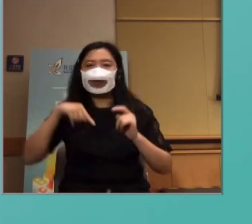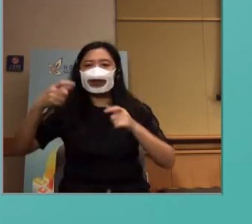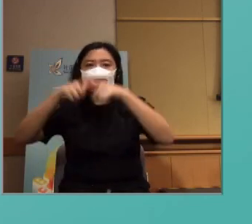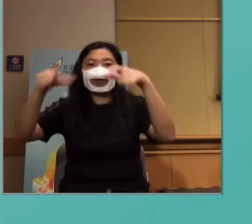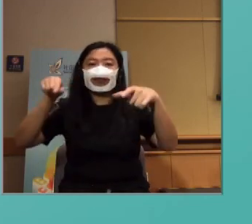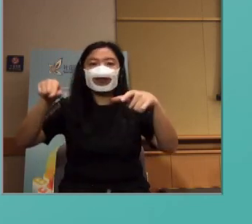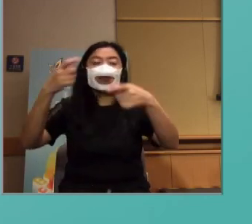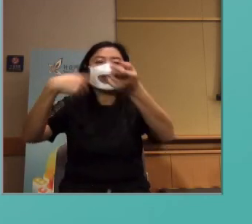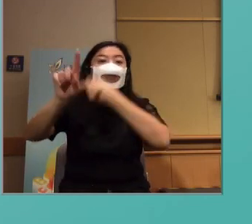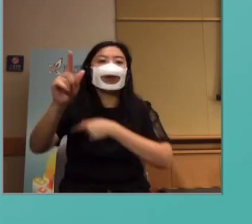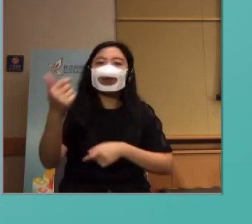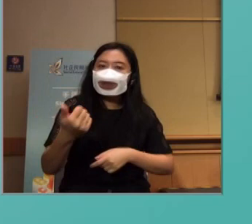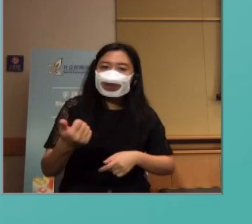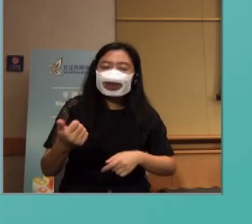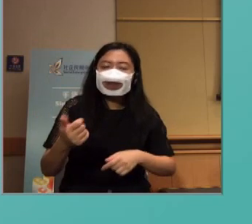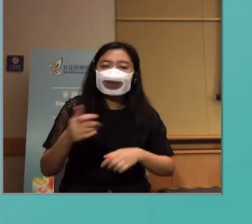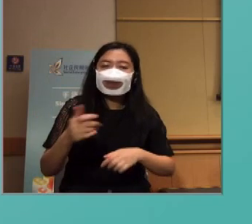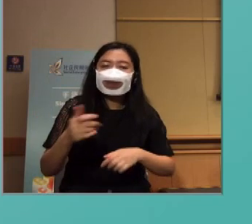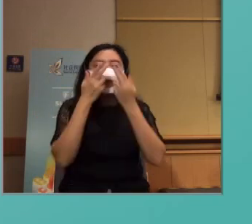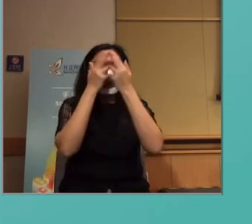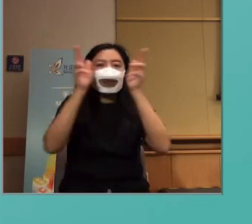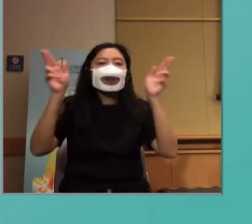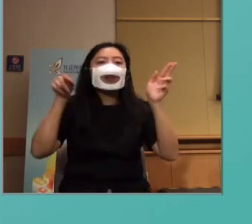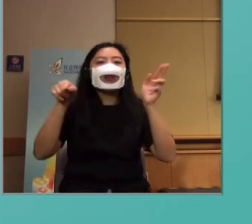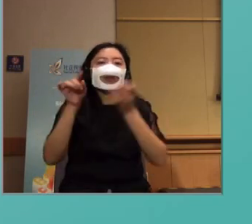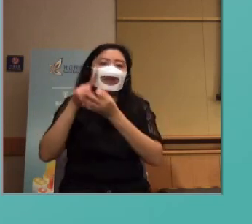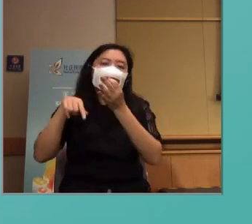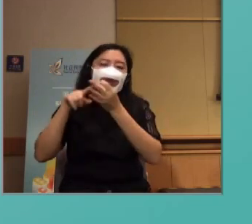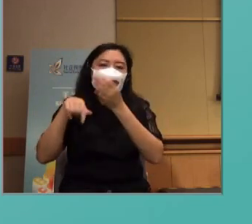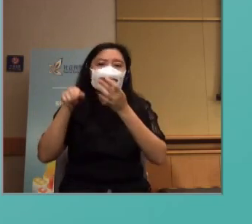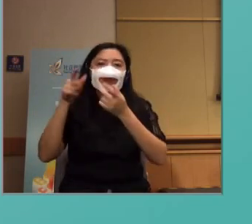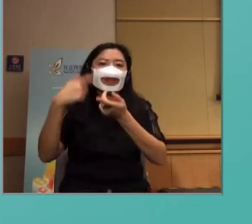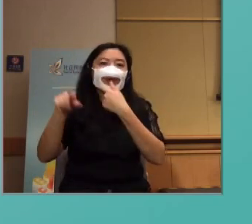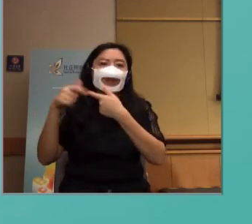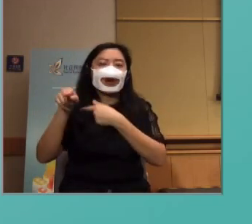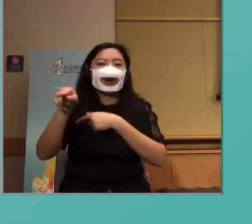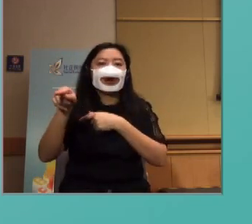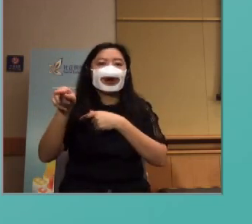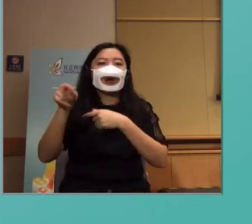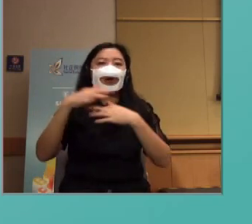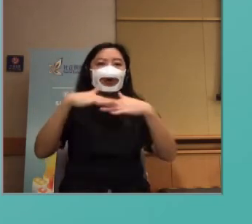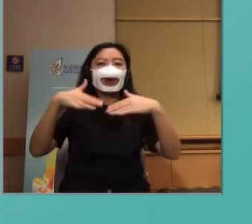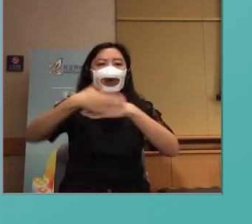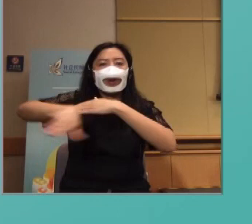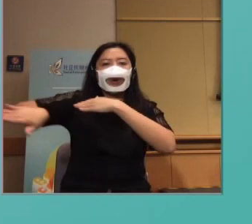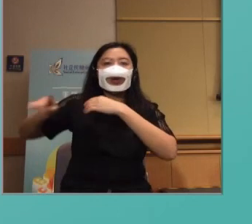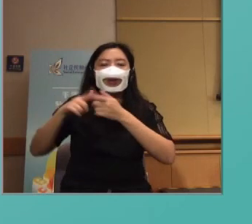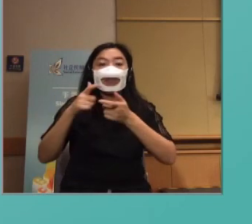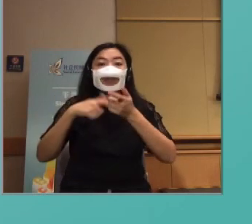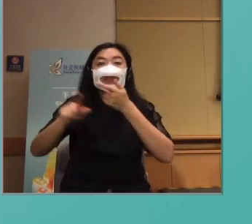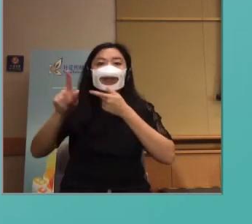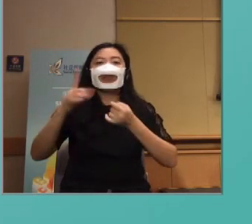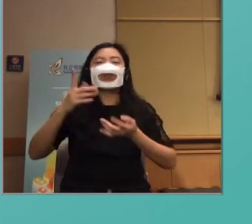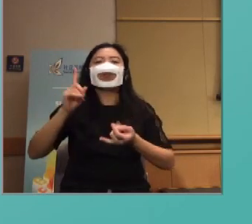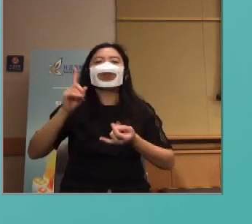on OpenSea, and to solve the gas complaints, I decided to do a demo on Binance, which is 100 times